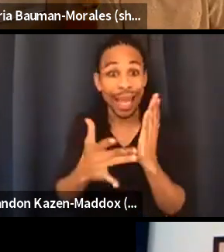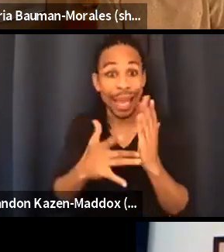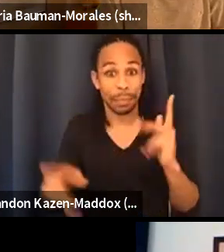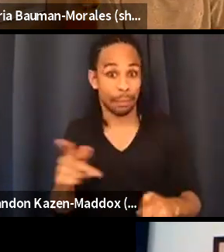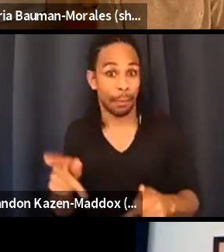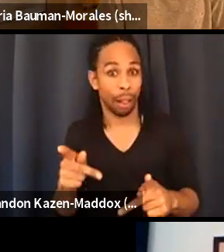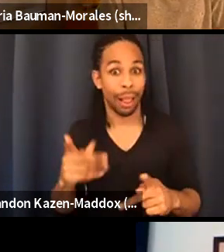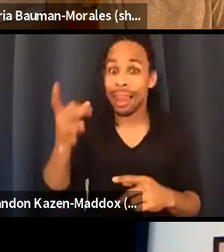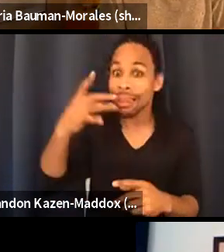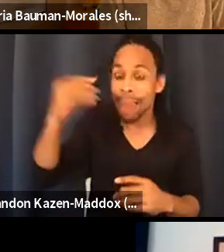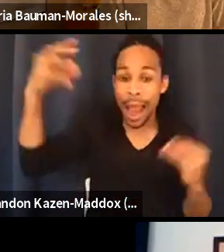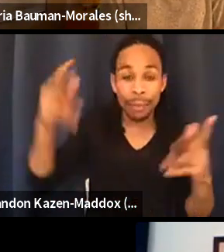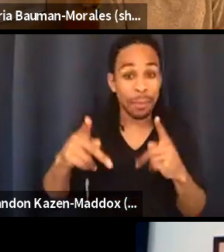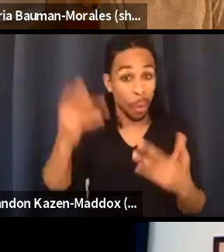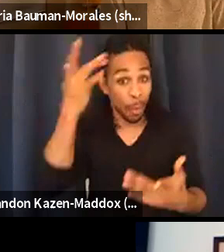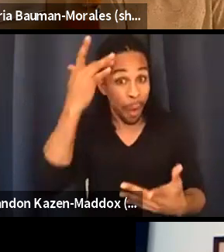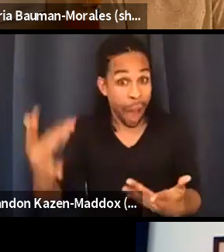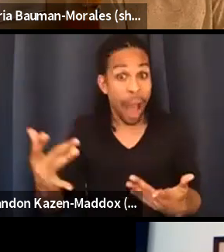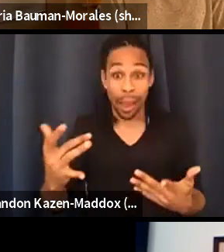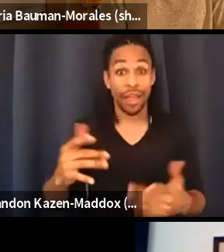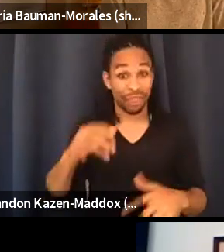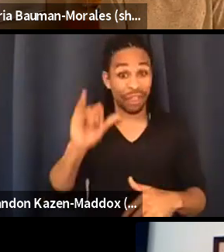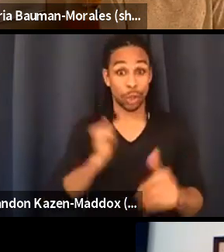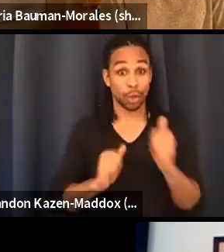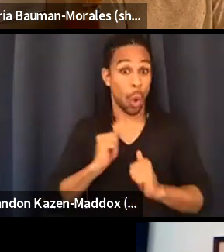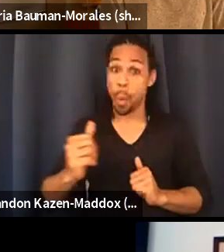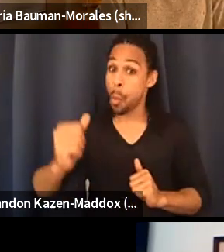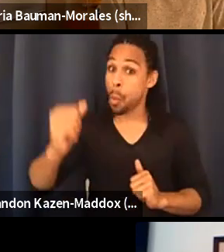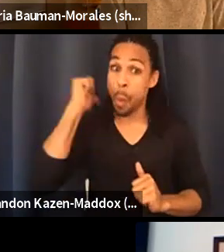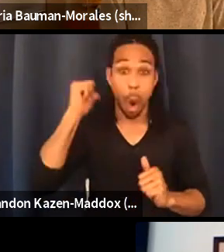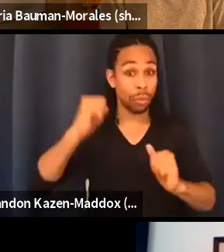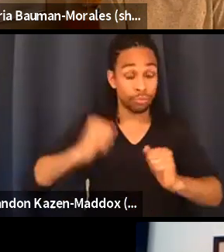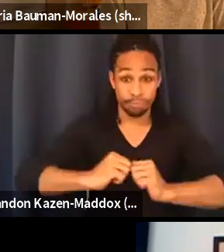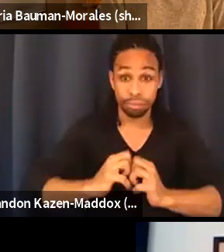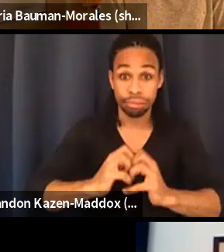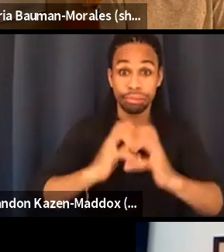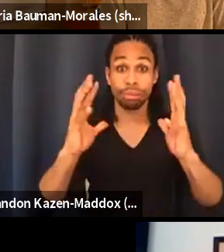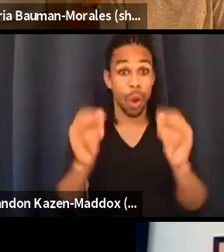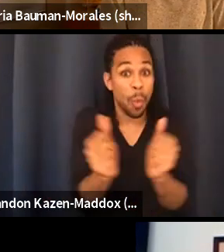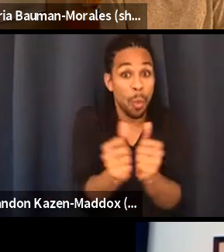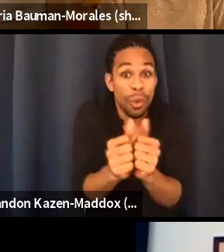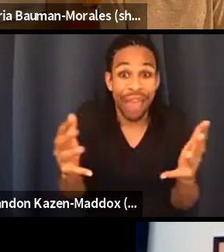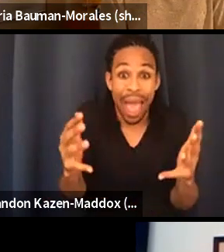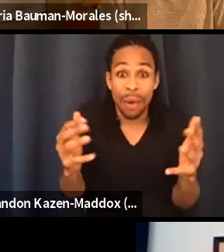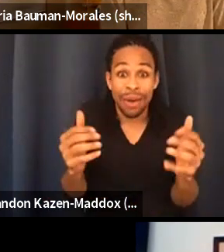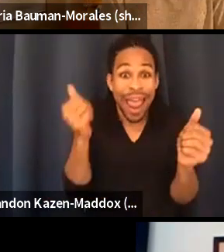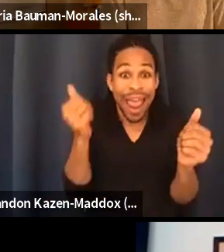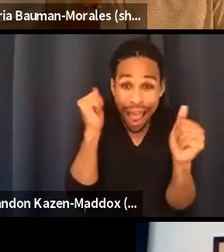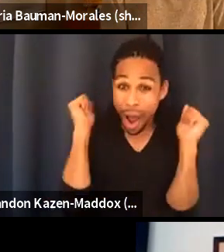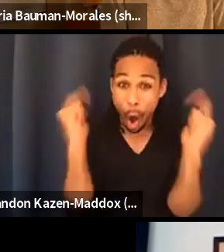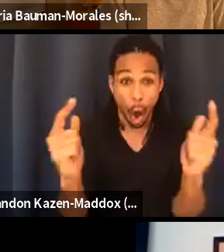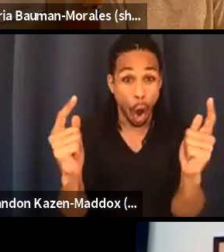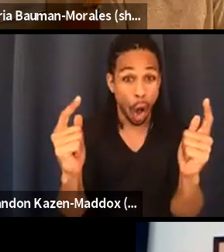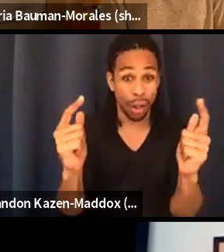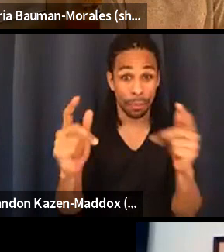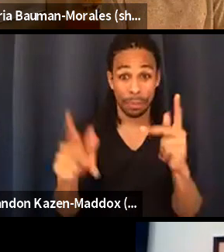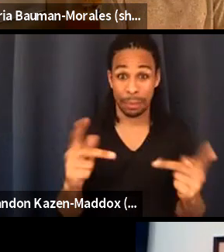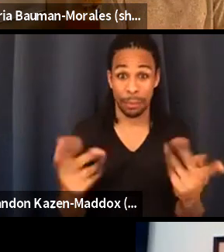You know, and it's something about when you come together to build this thing, like there